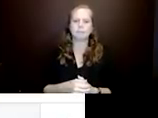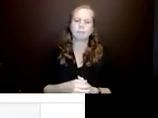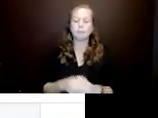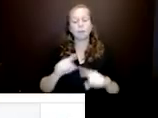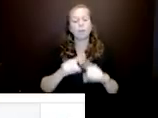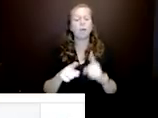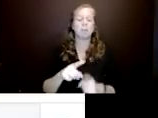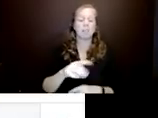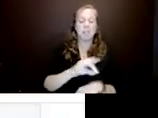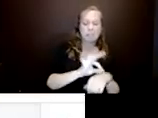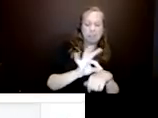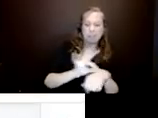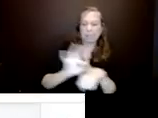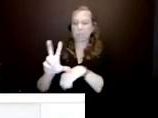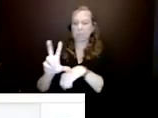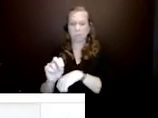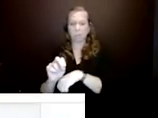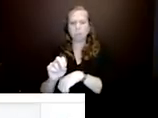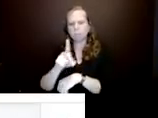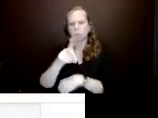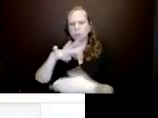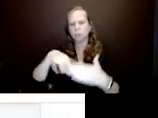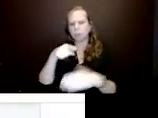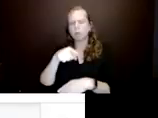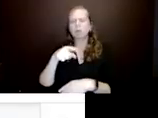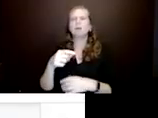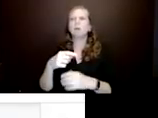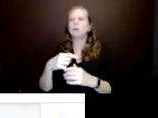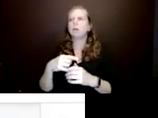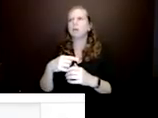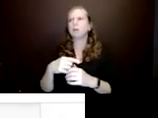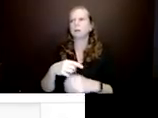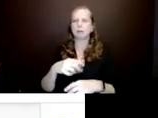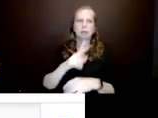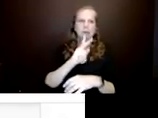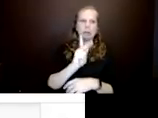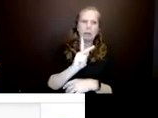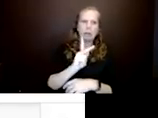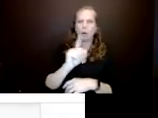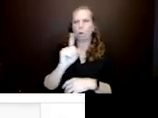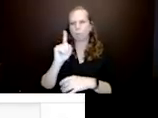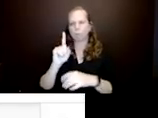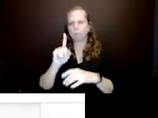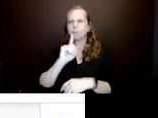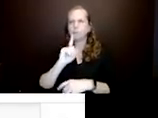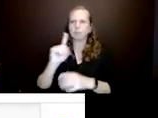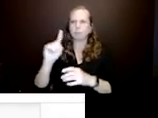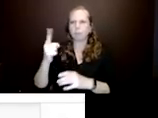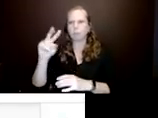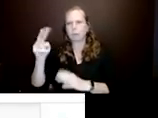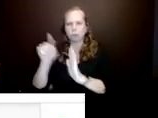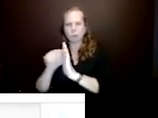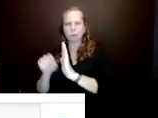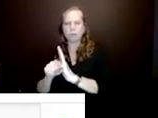to 9:30 in this schedule, our primary students in grades K-1 and 2 will engage in an interactive read aloud